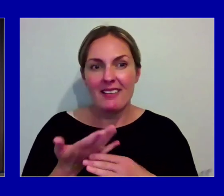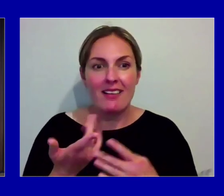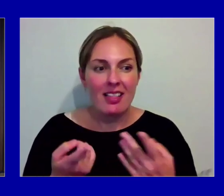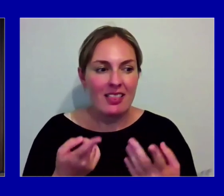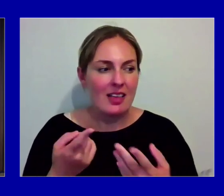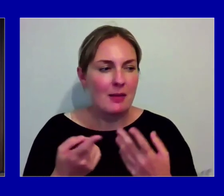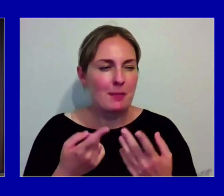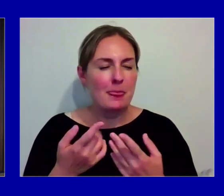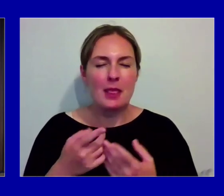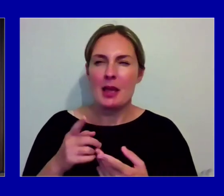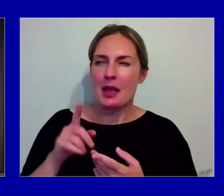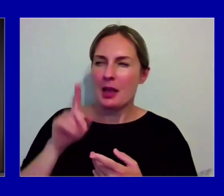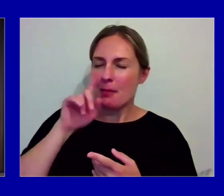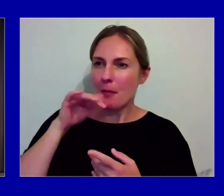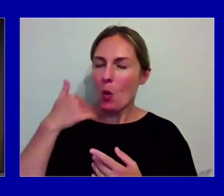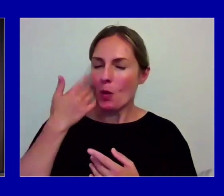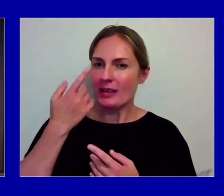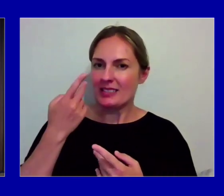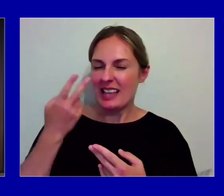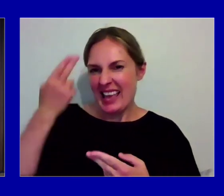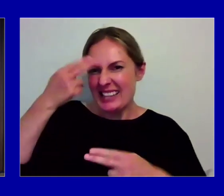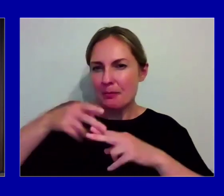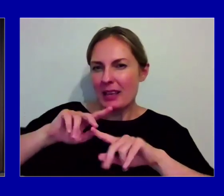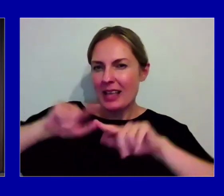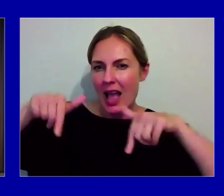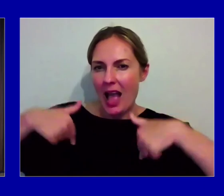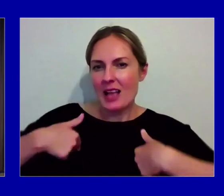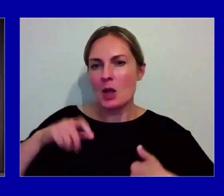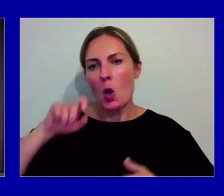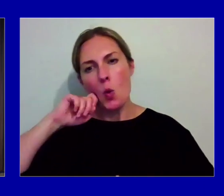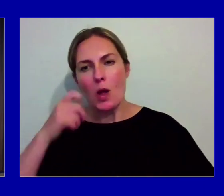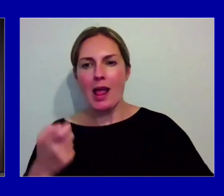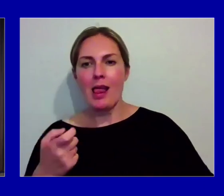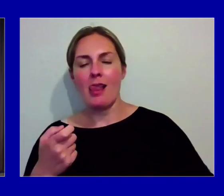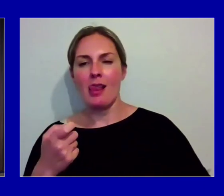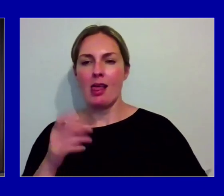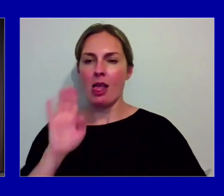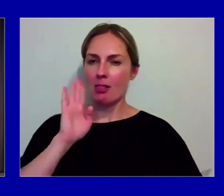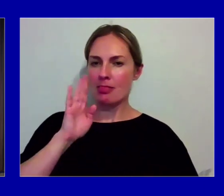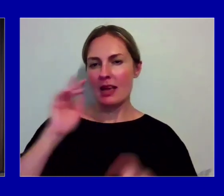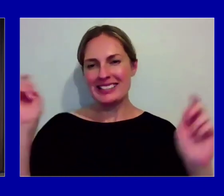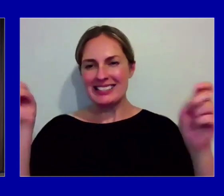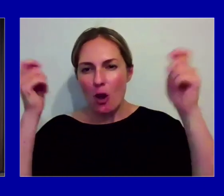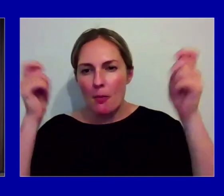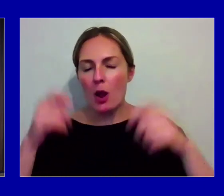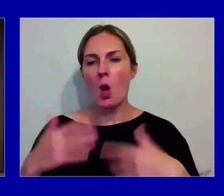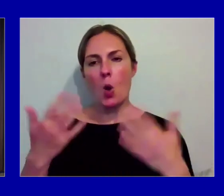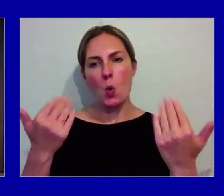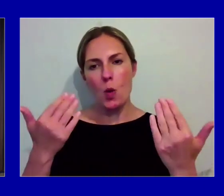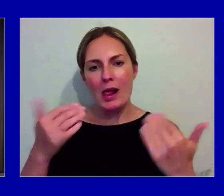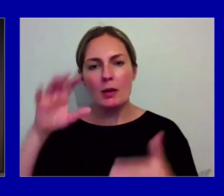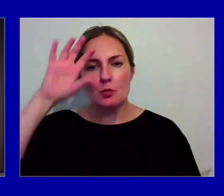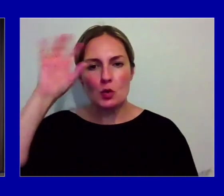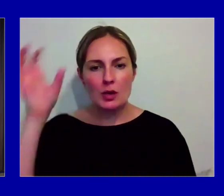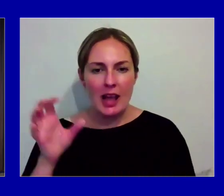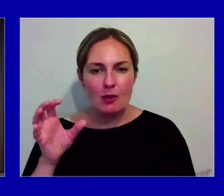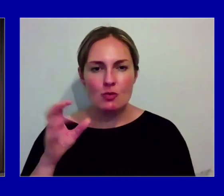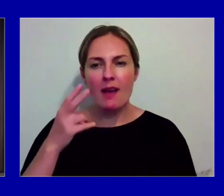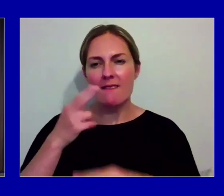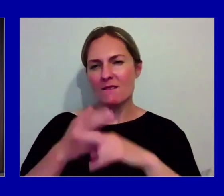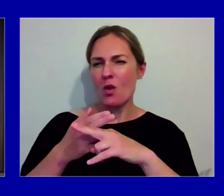be that person that will hold, um, you know, ceremony, welcome to country and that type of thing. But it's, it's, very hard work.